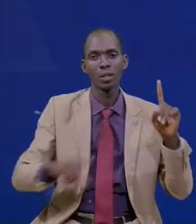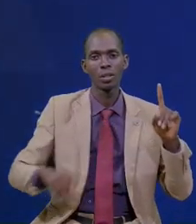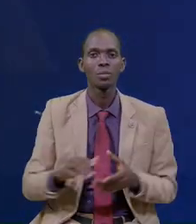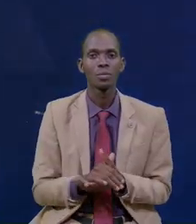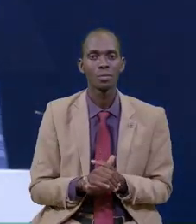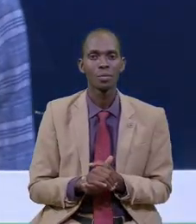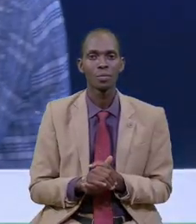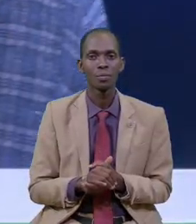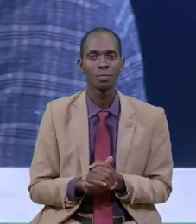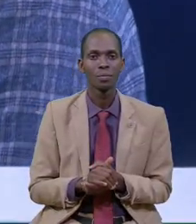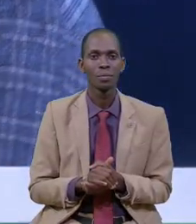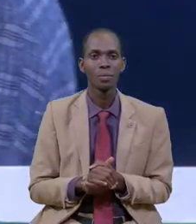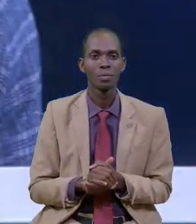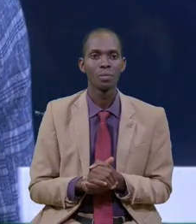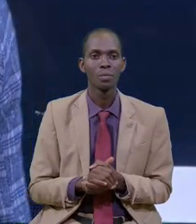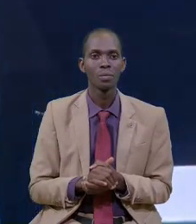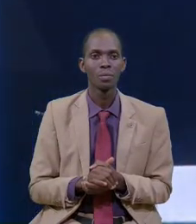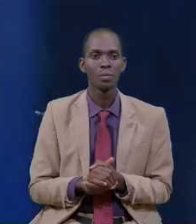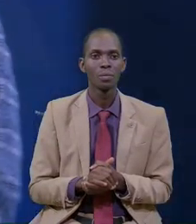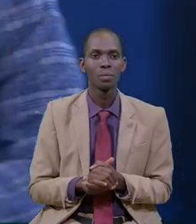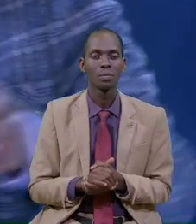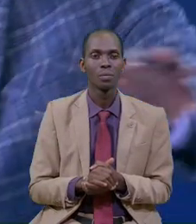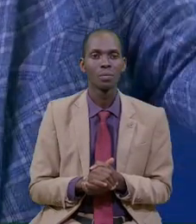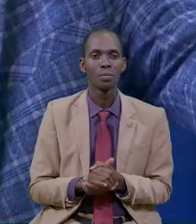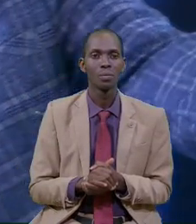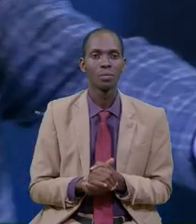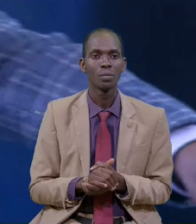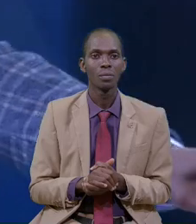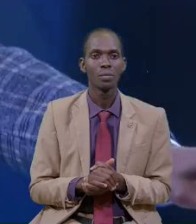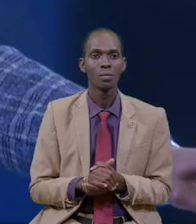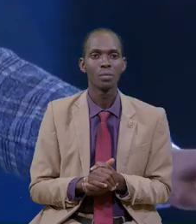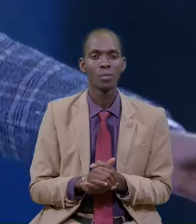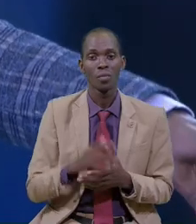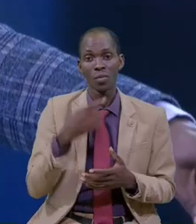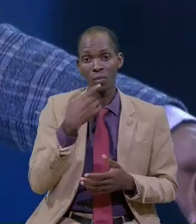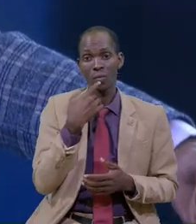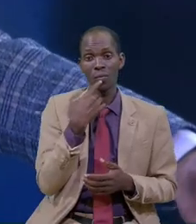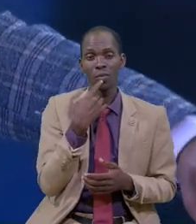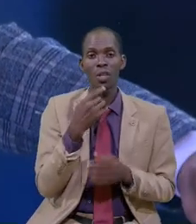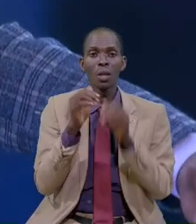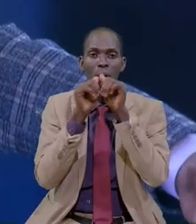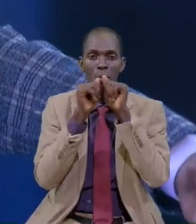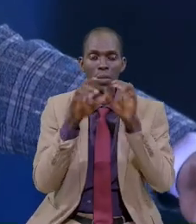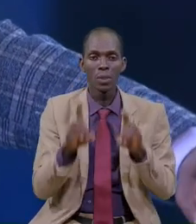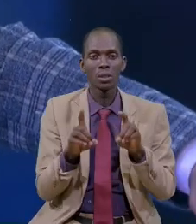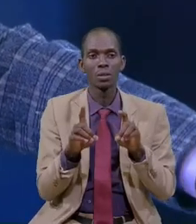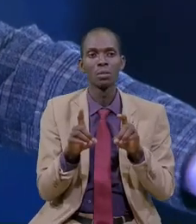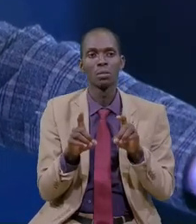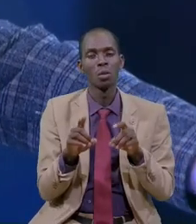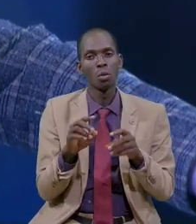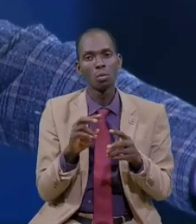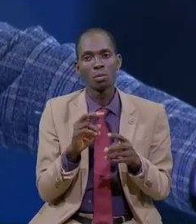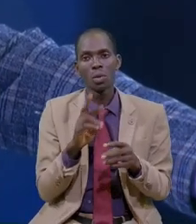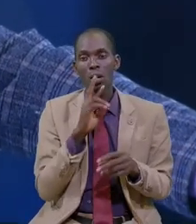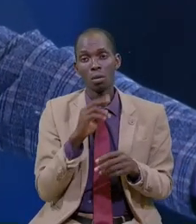heureux celle ou celui qui a cru, parce que les choses qui lui ont été dites de la part du Seigneur auront leur accomplissement. Is